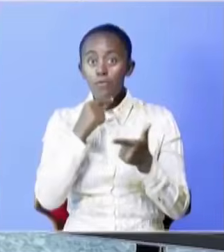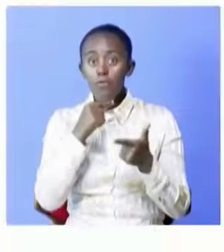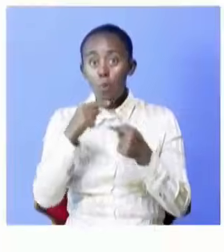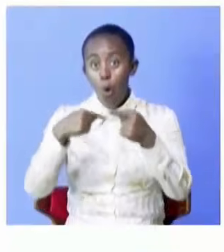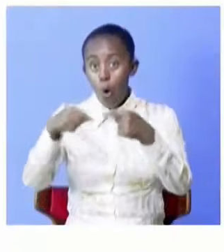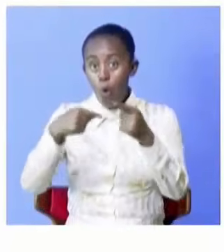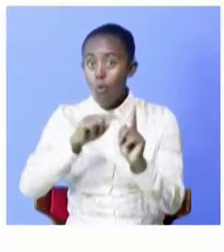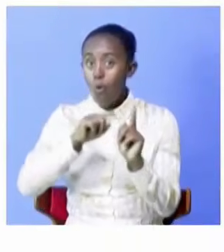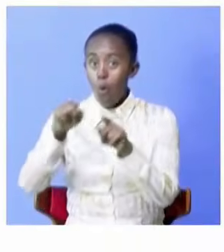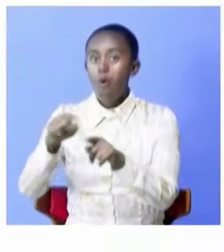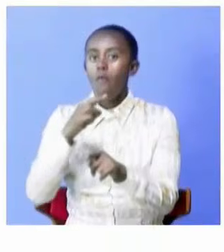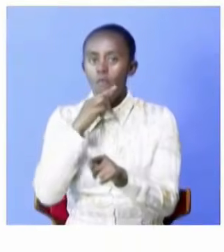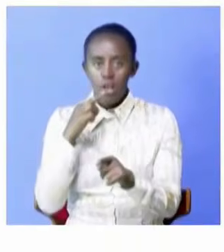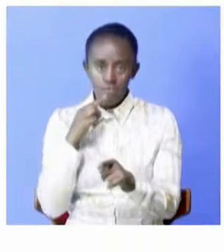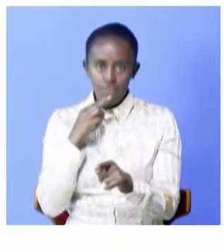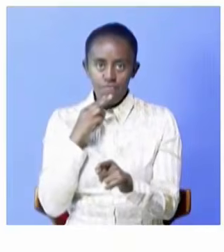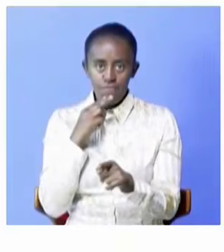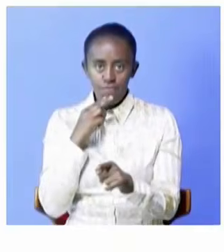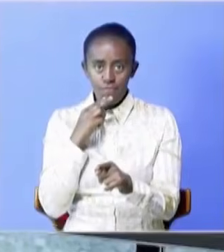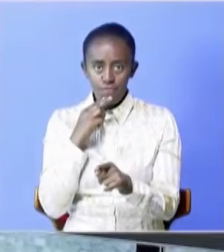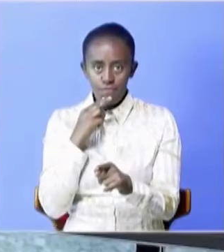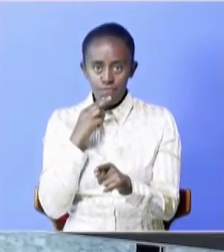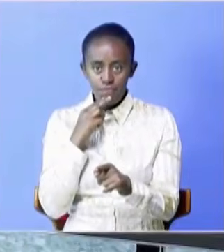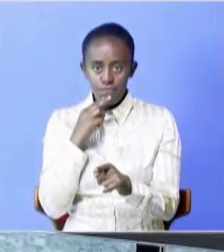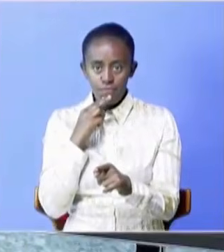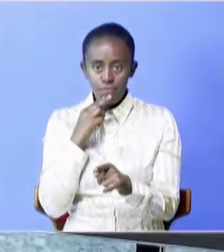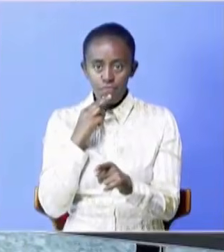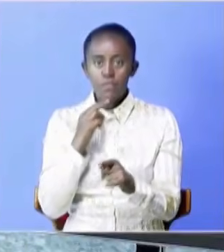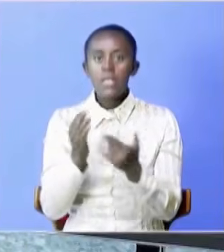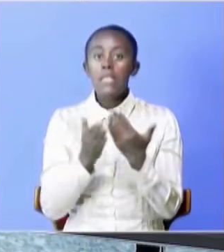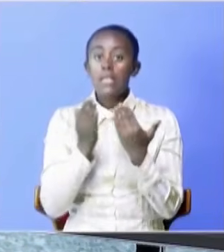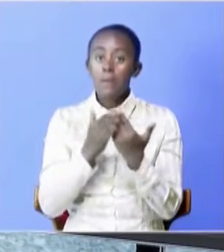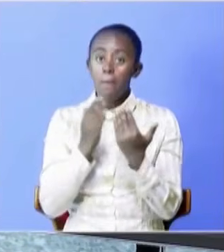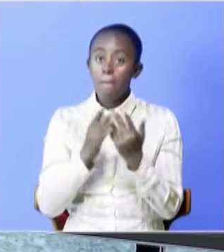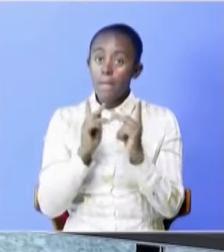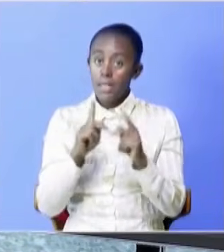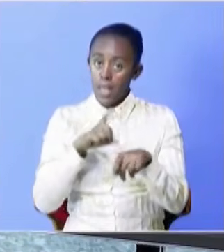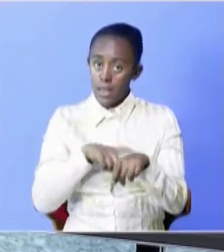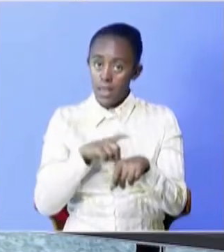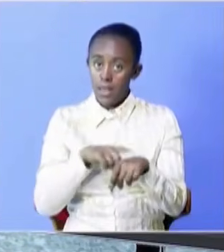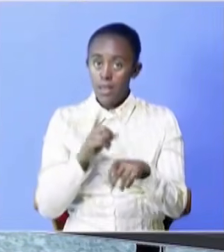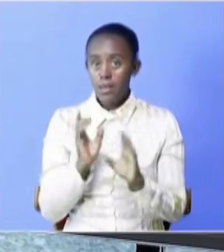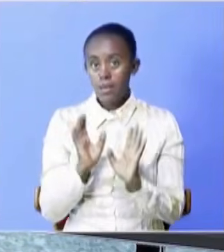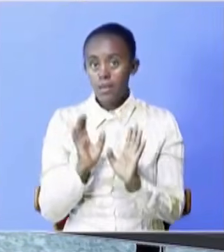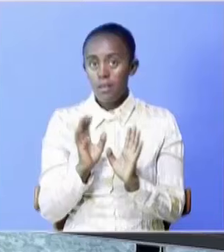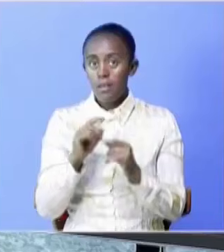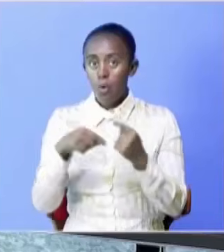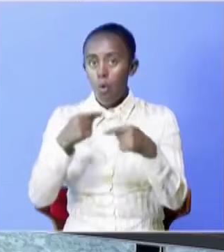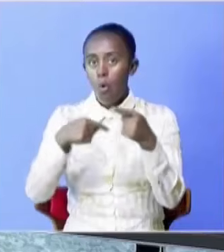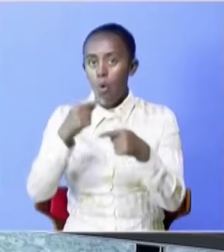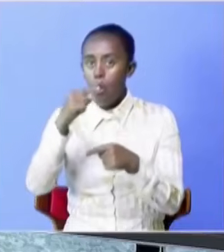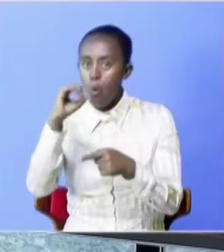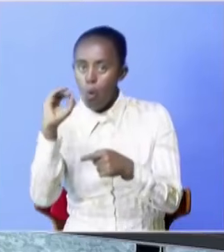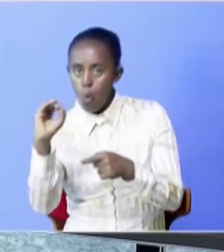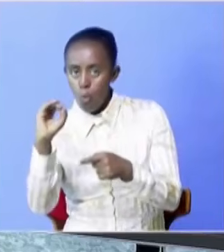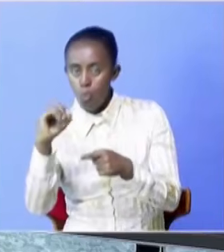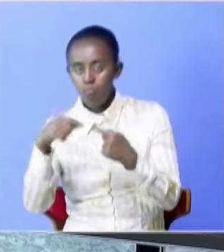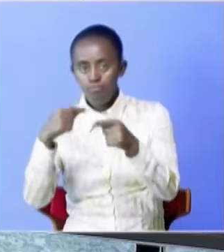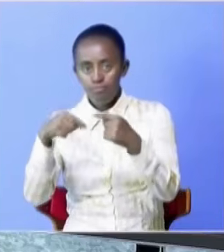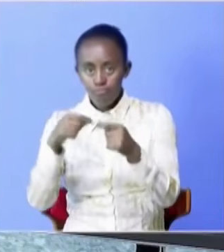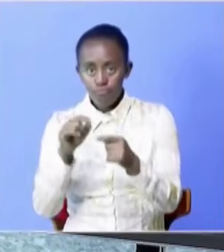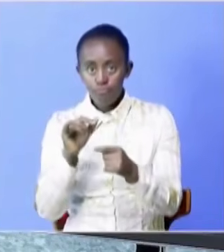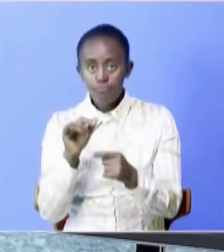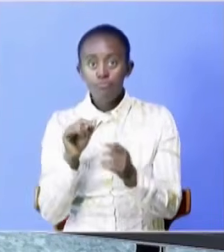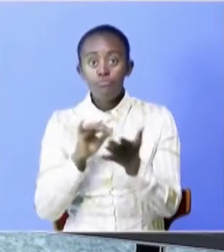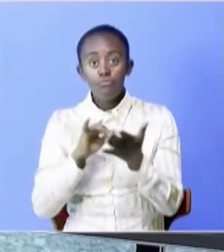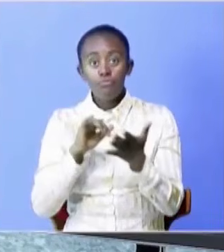have our verb in its simple present form. The verb is in its simple present form.